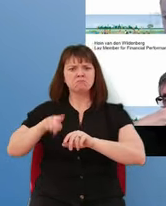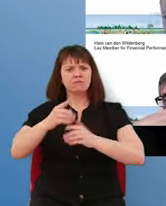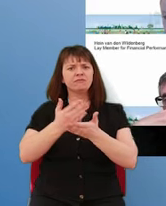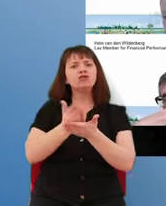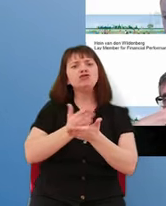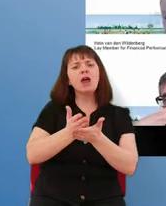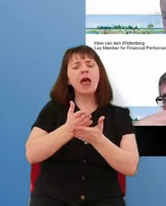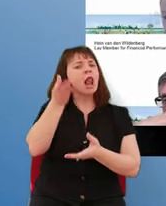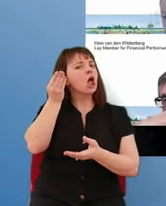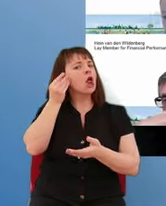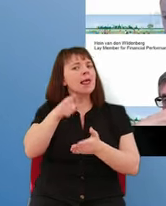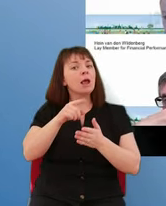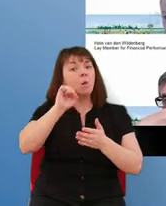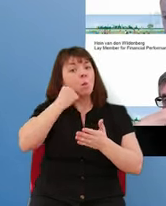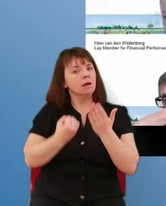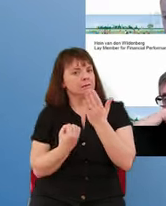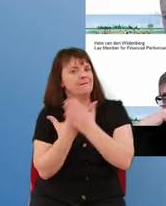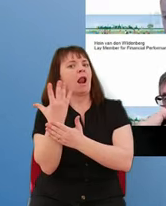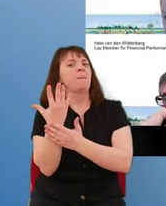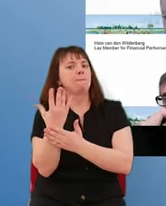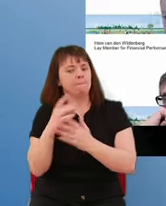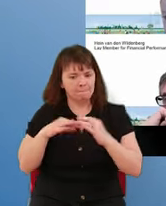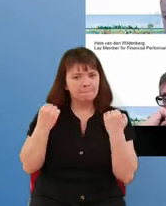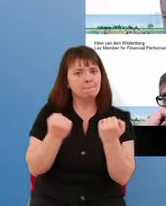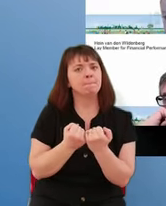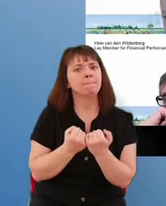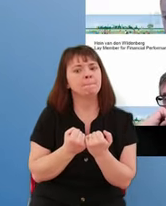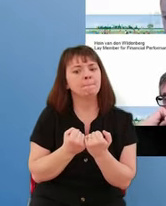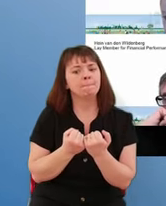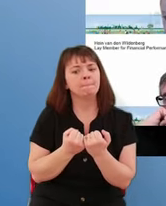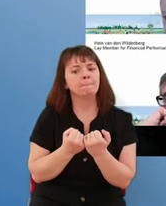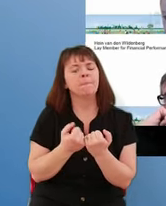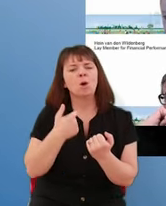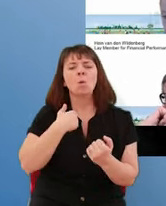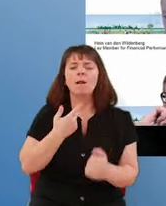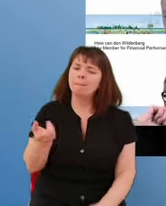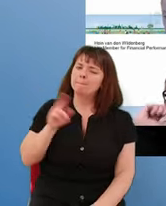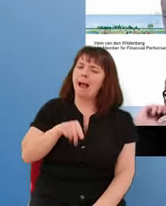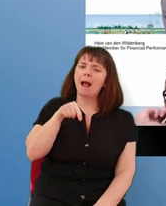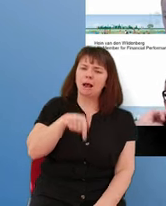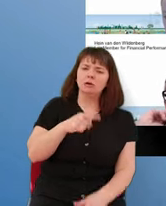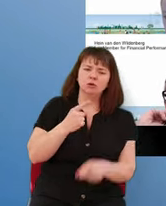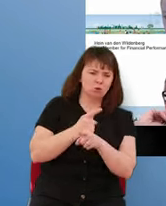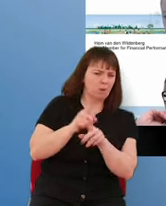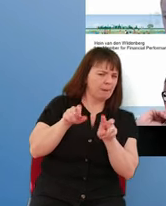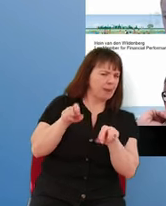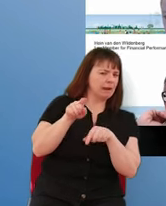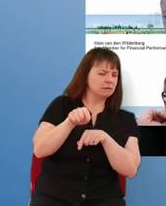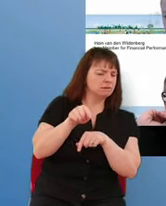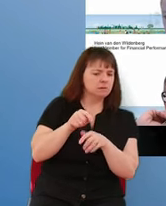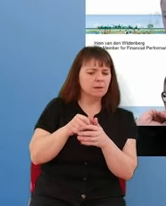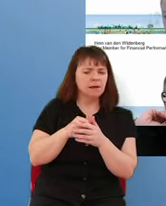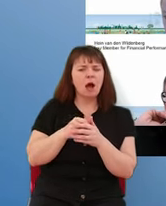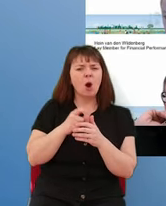terms of to take some time to think about how are we going to take a more structured learning across the